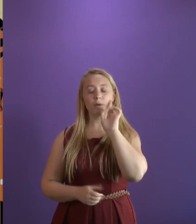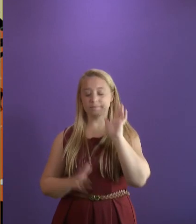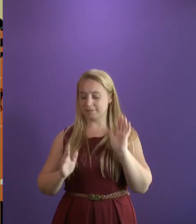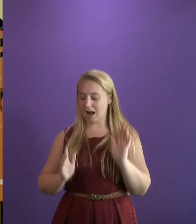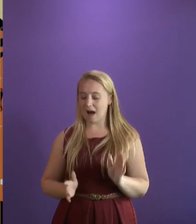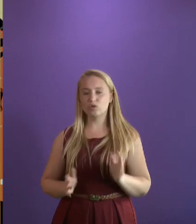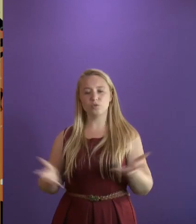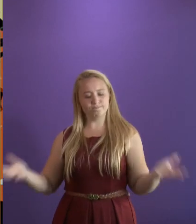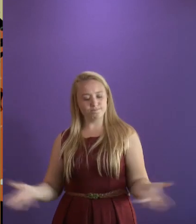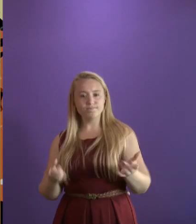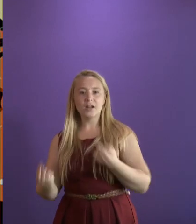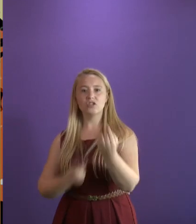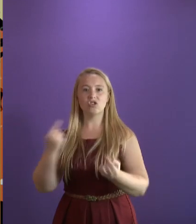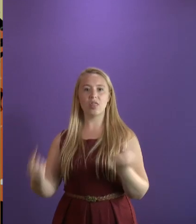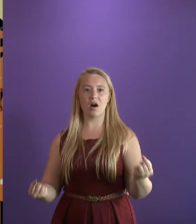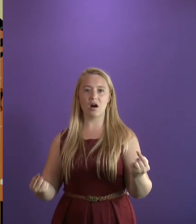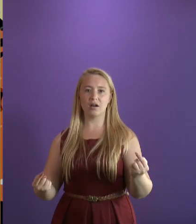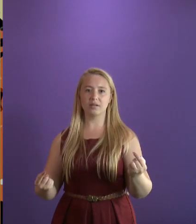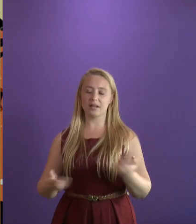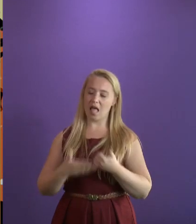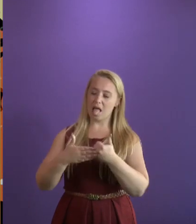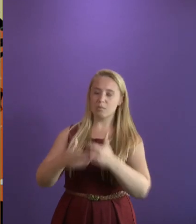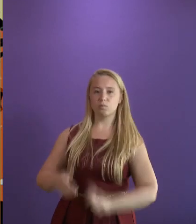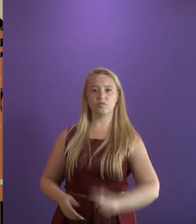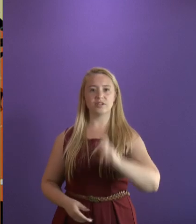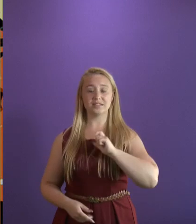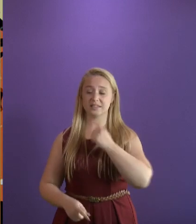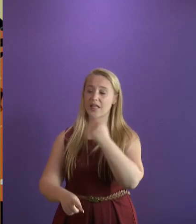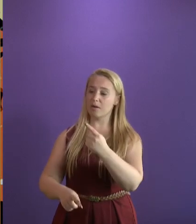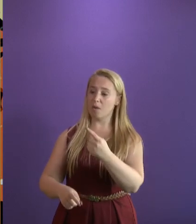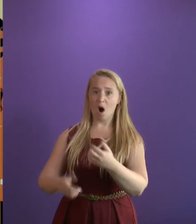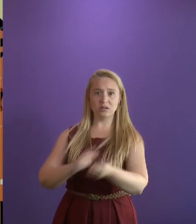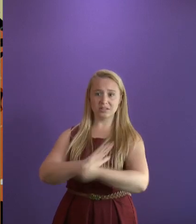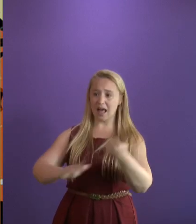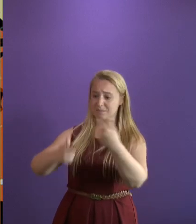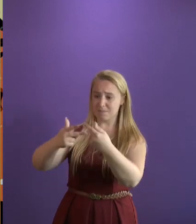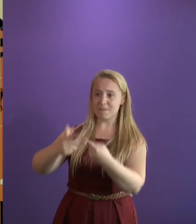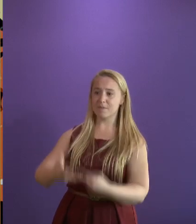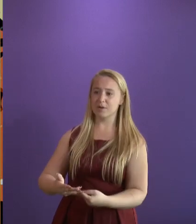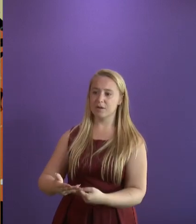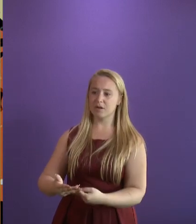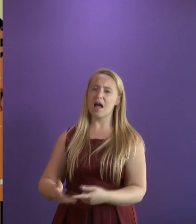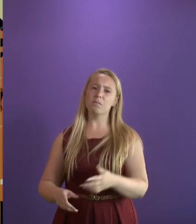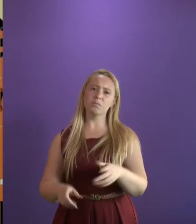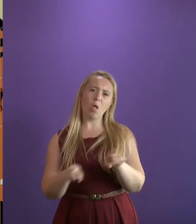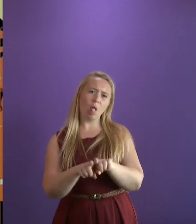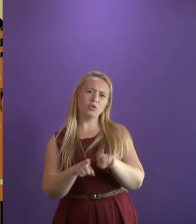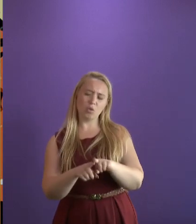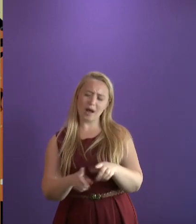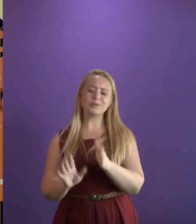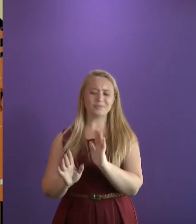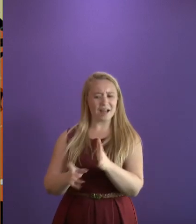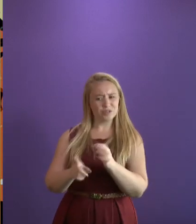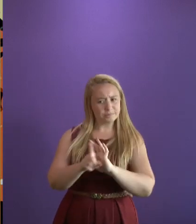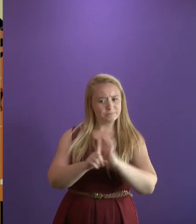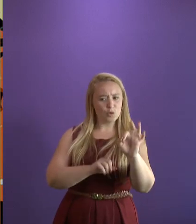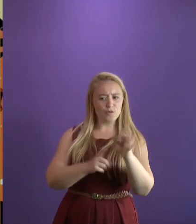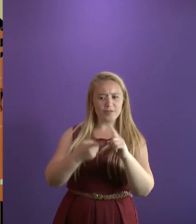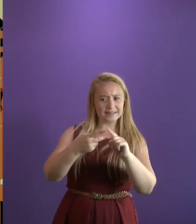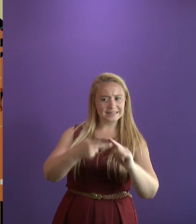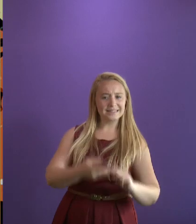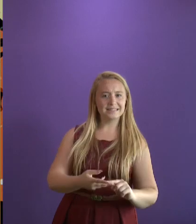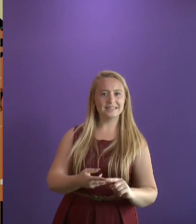to give them the confidence, tell them what they're good at, also tell them that maybe you need to fix this bit or do that or change that or maybe change your approach to a